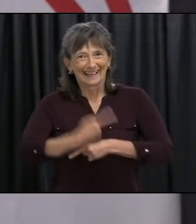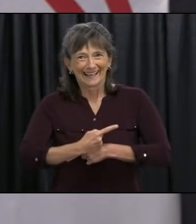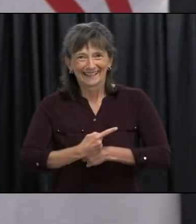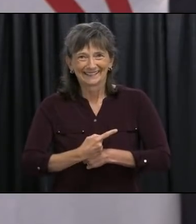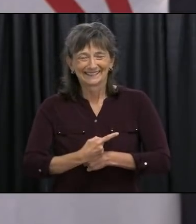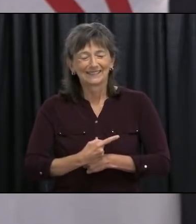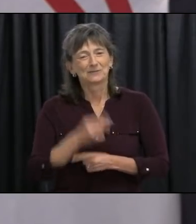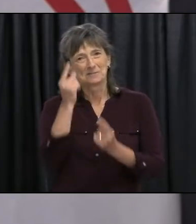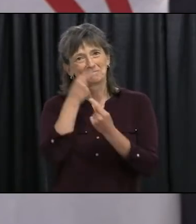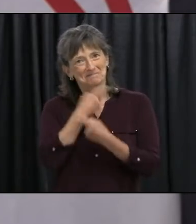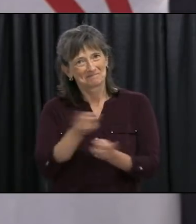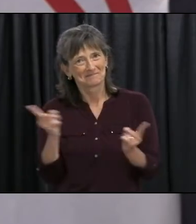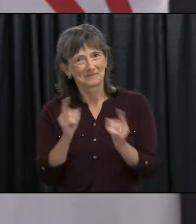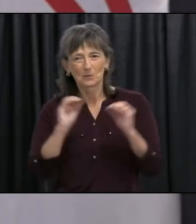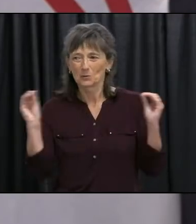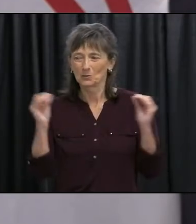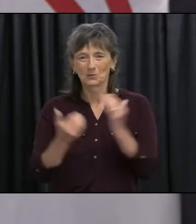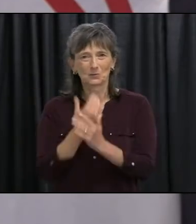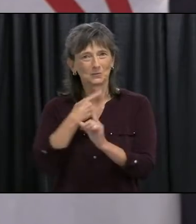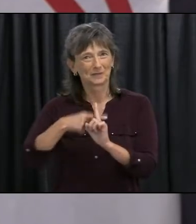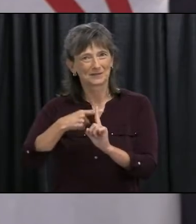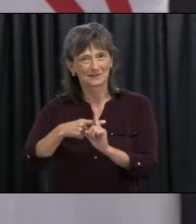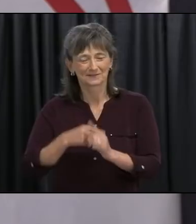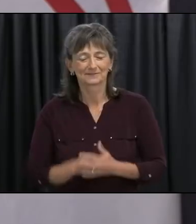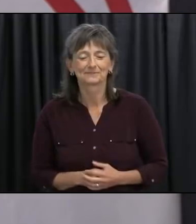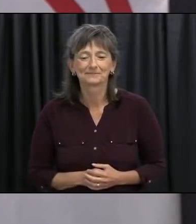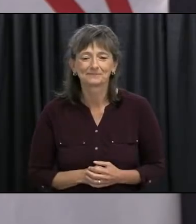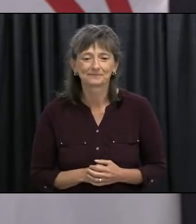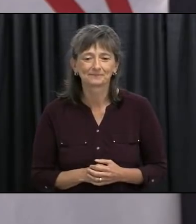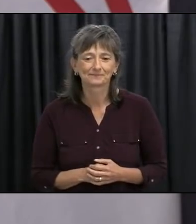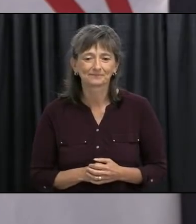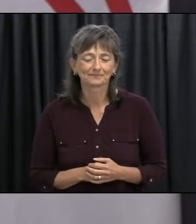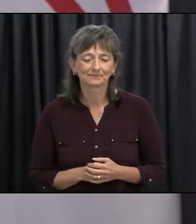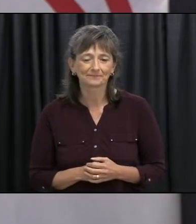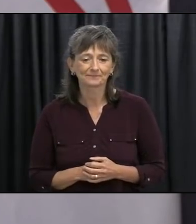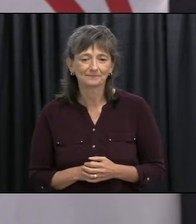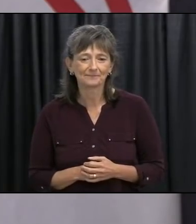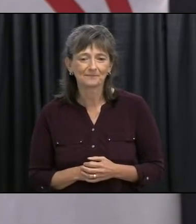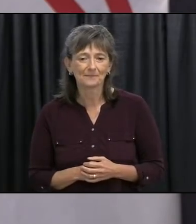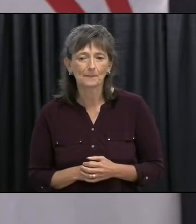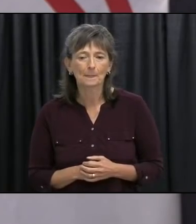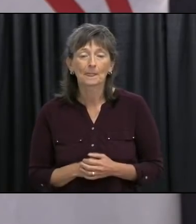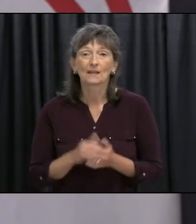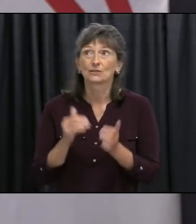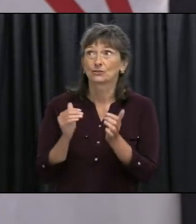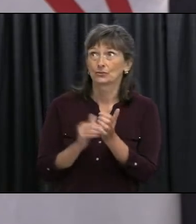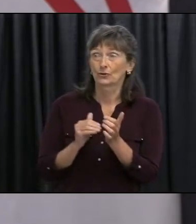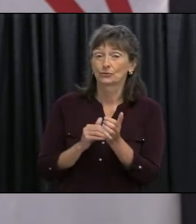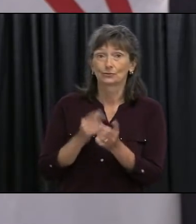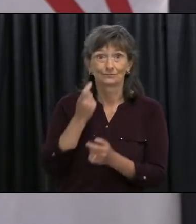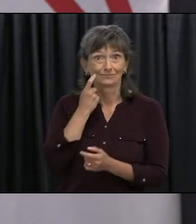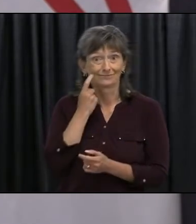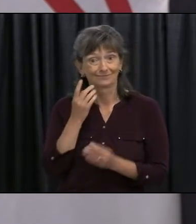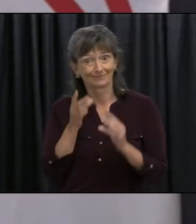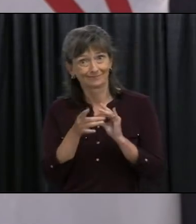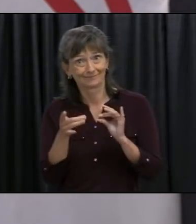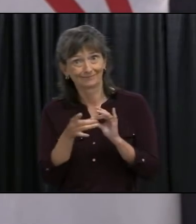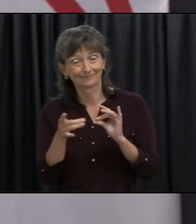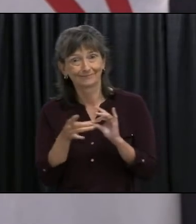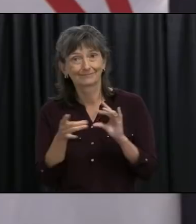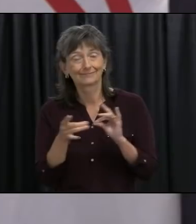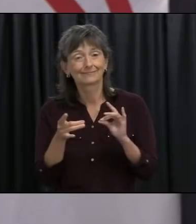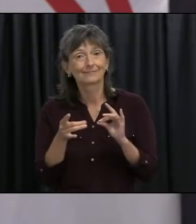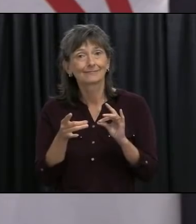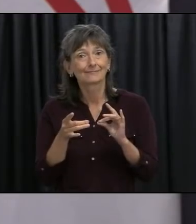table and report that there are no new cases in Newfoundland and Labrador. And as Dr. Fitzgerald had just said, this